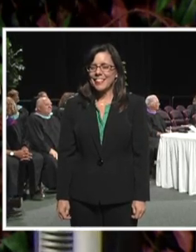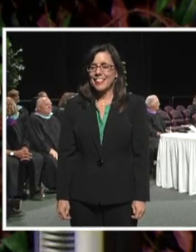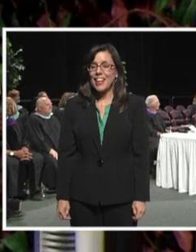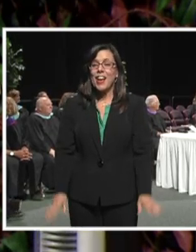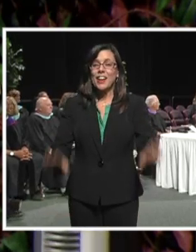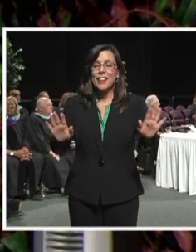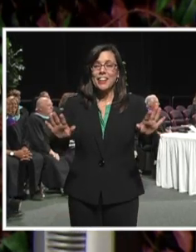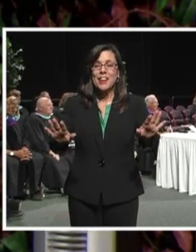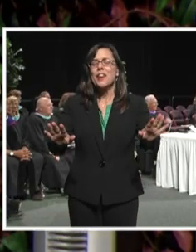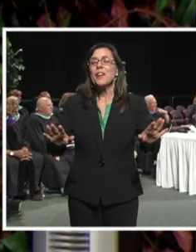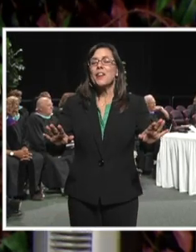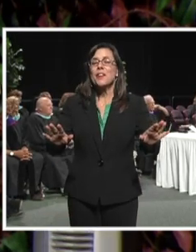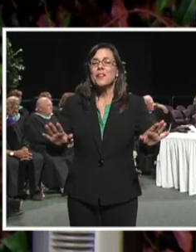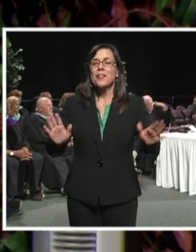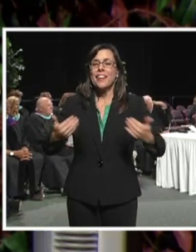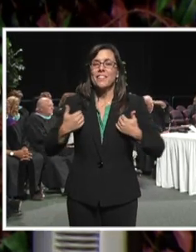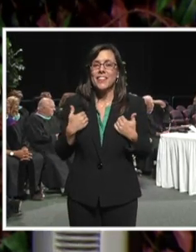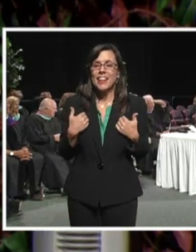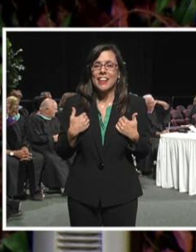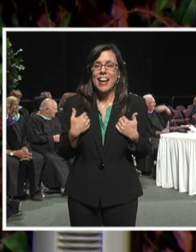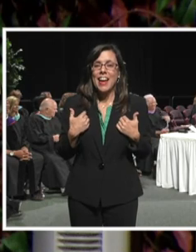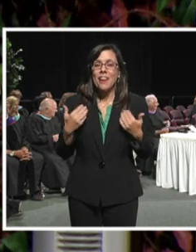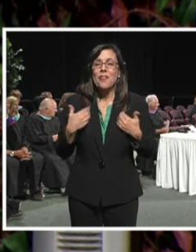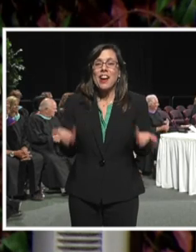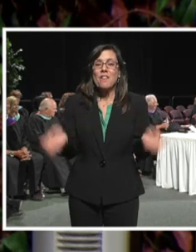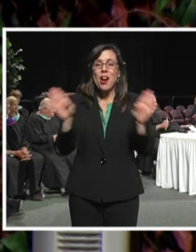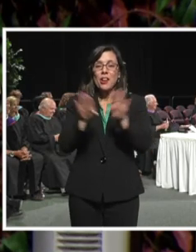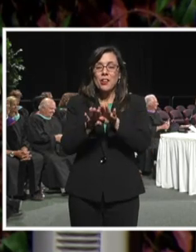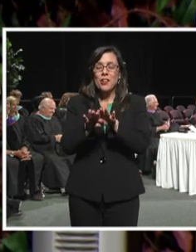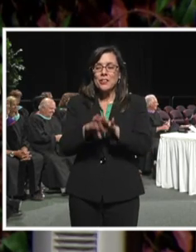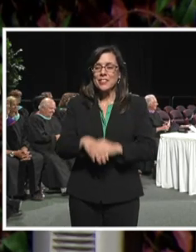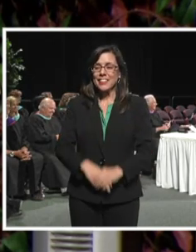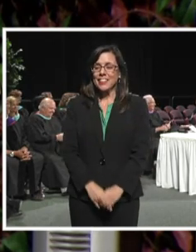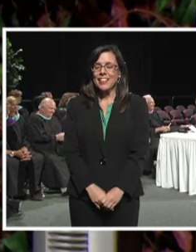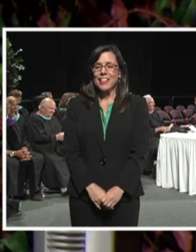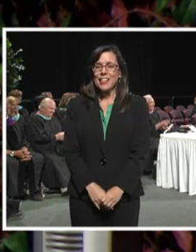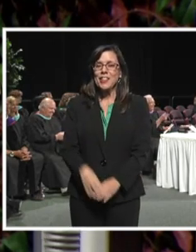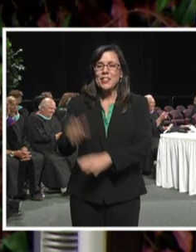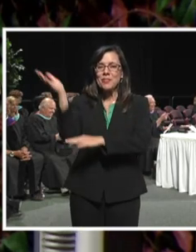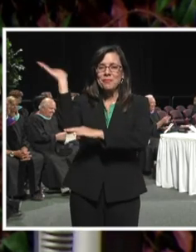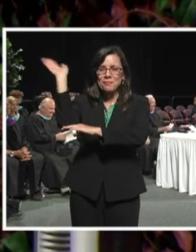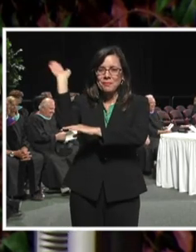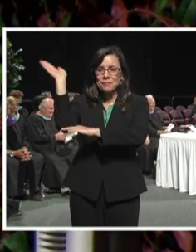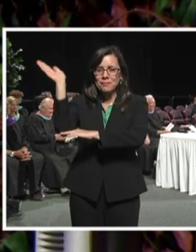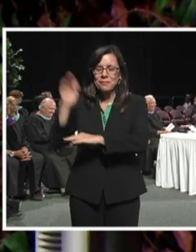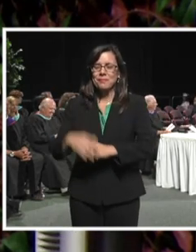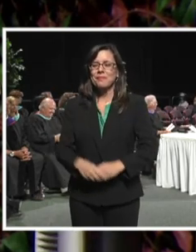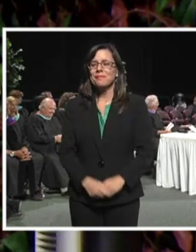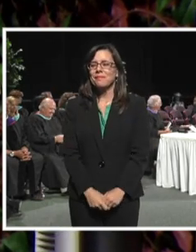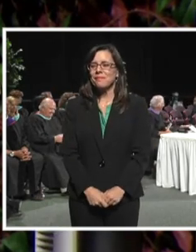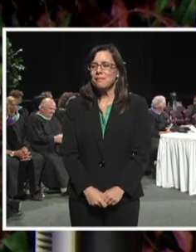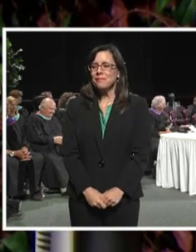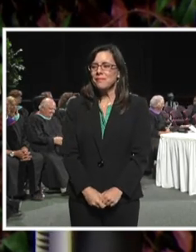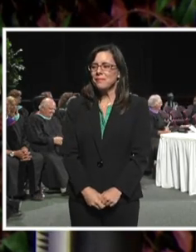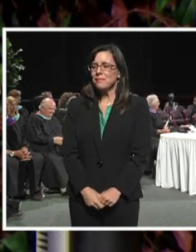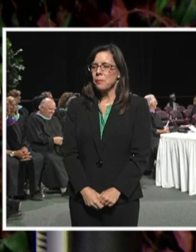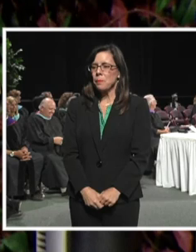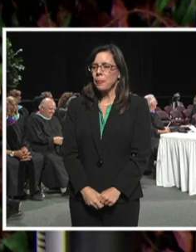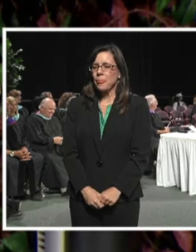We have our closing remarks.